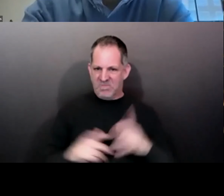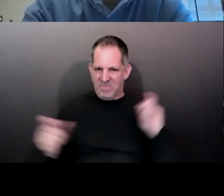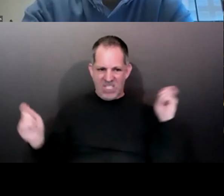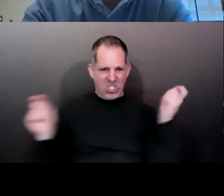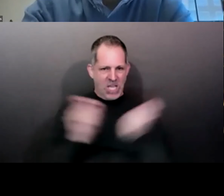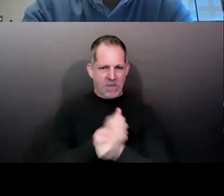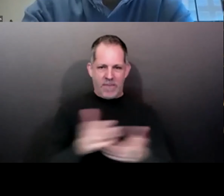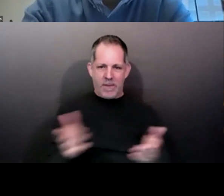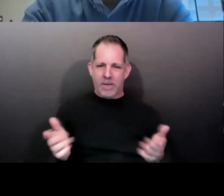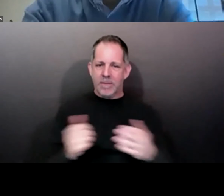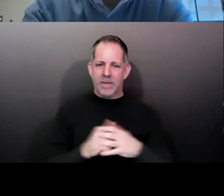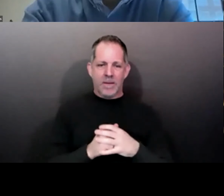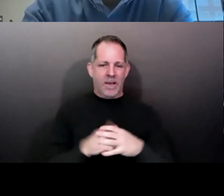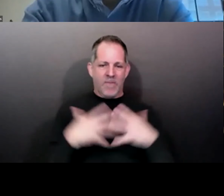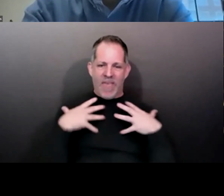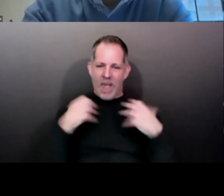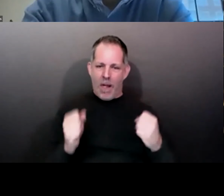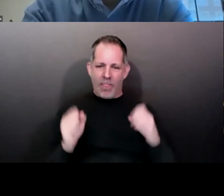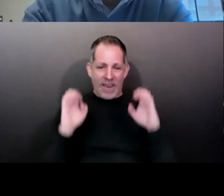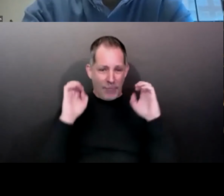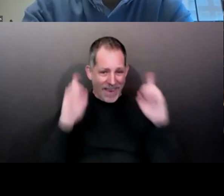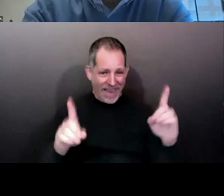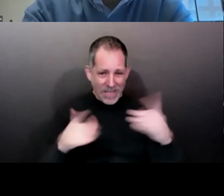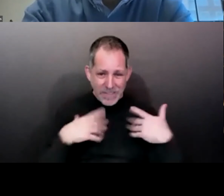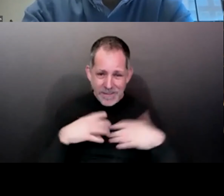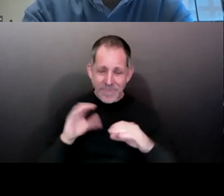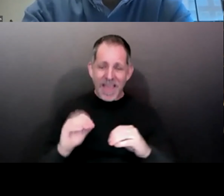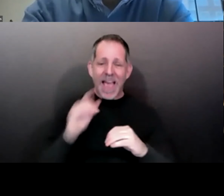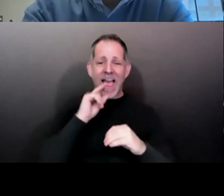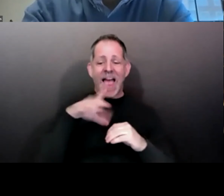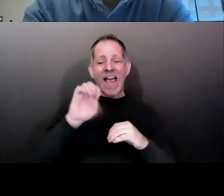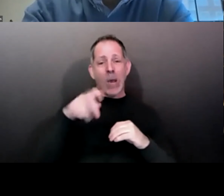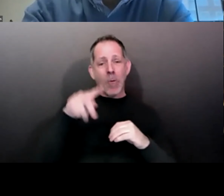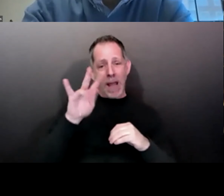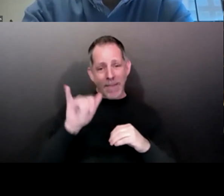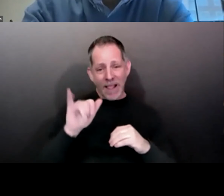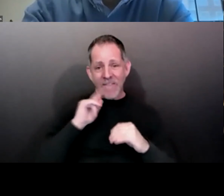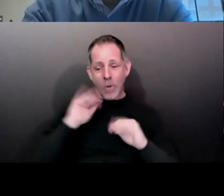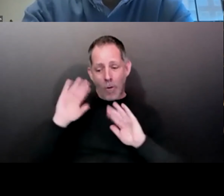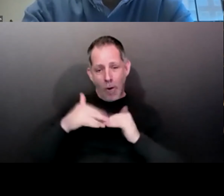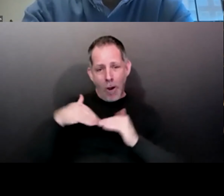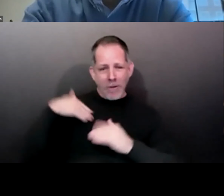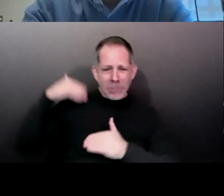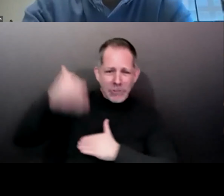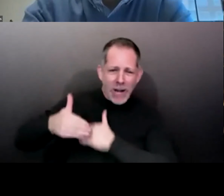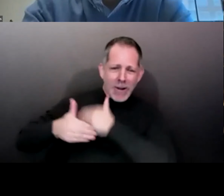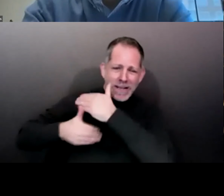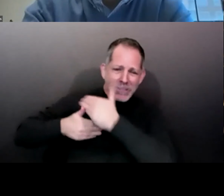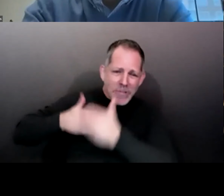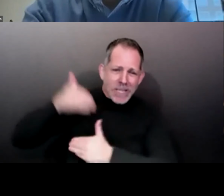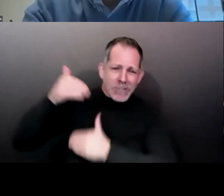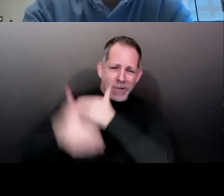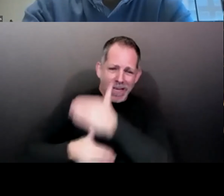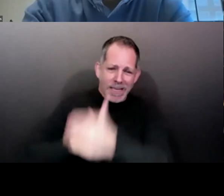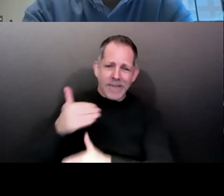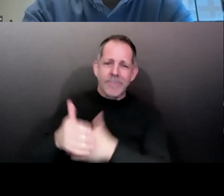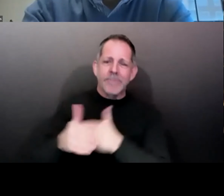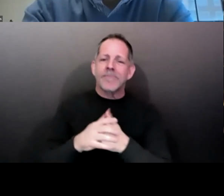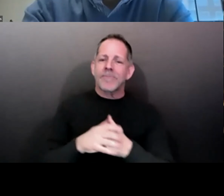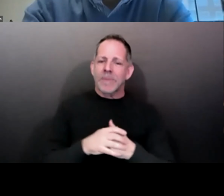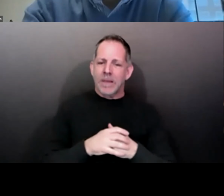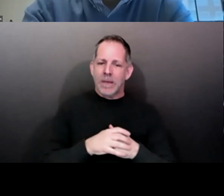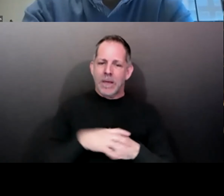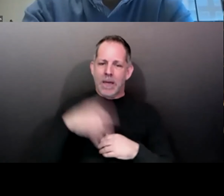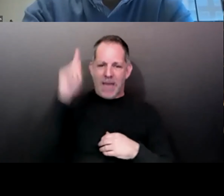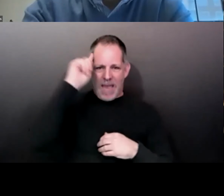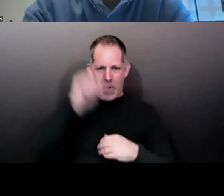for generations and generations for us to decide how to take care of ourselves and our people. So we'll be really grateful for that for a